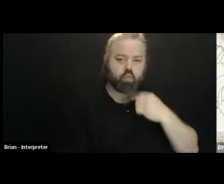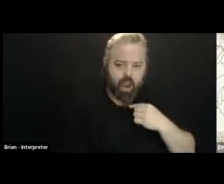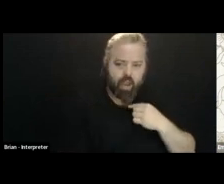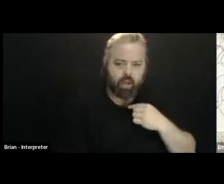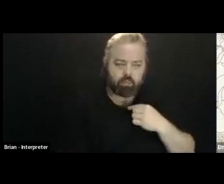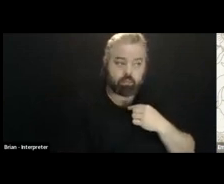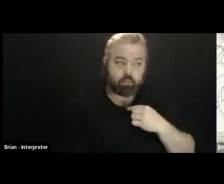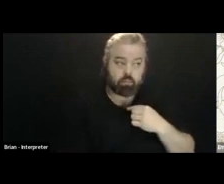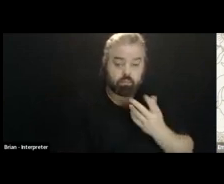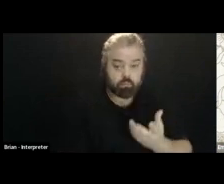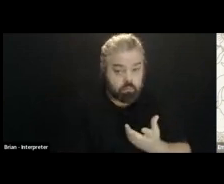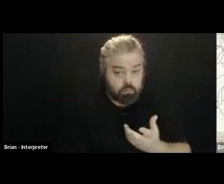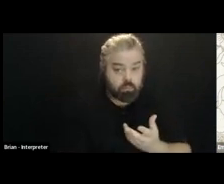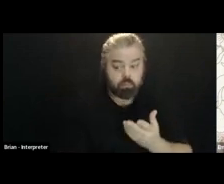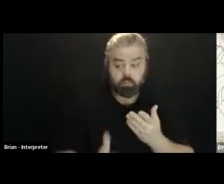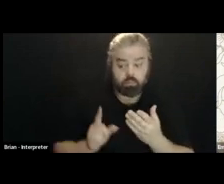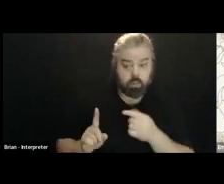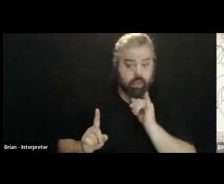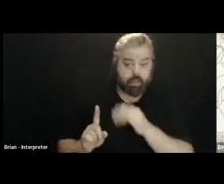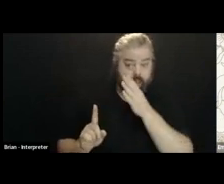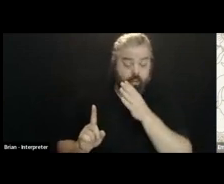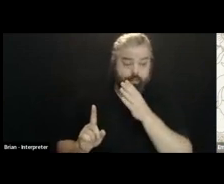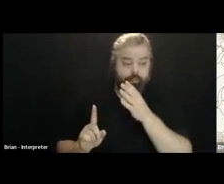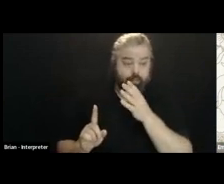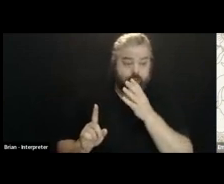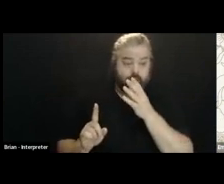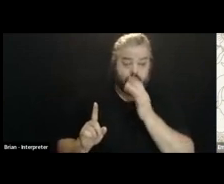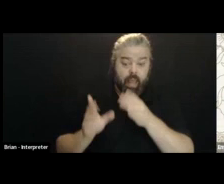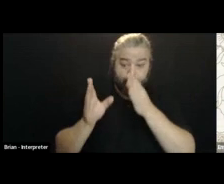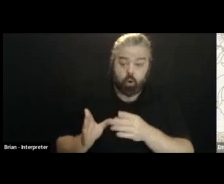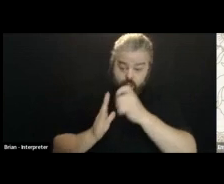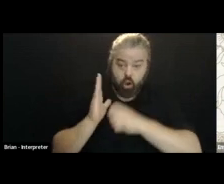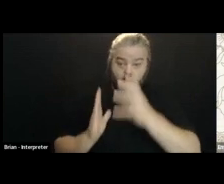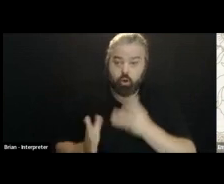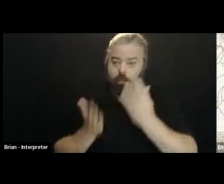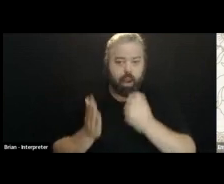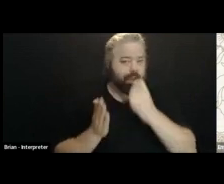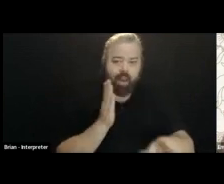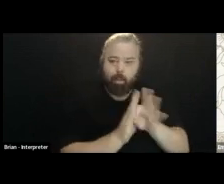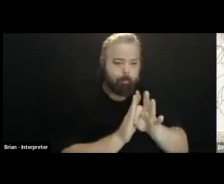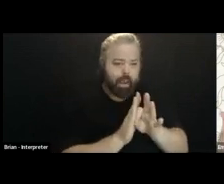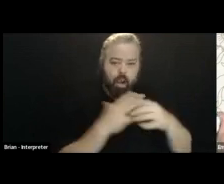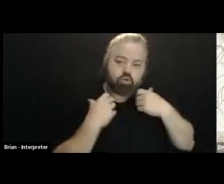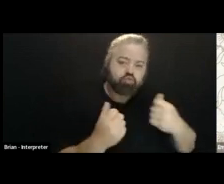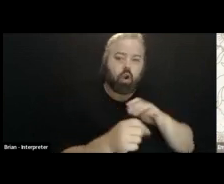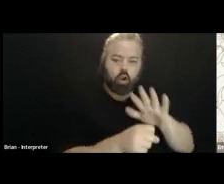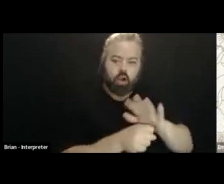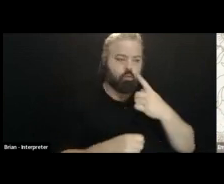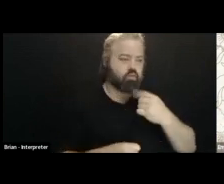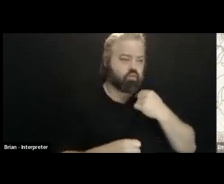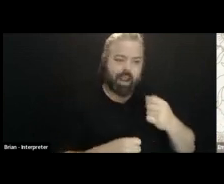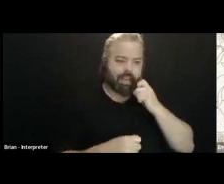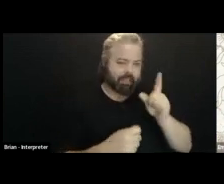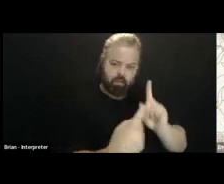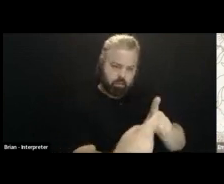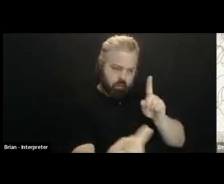Well, if that person doesn't pick a high contrast enough red, we're not sure if everyone is going to get all the